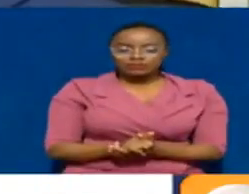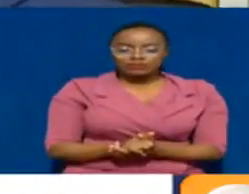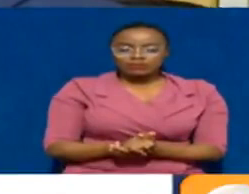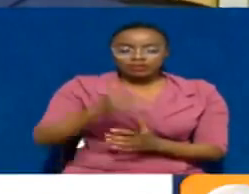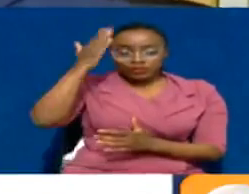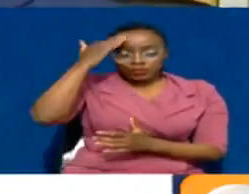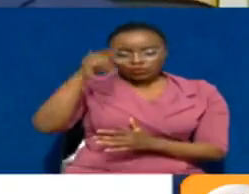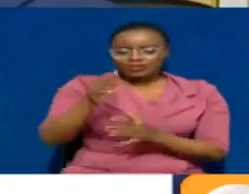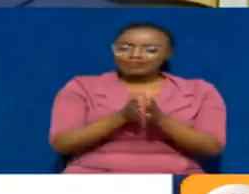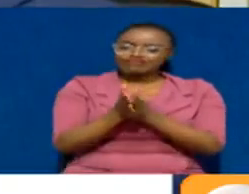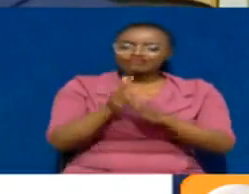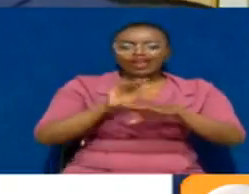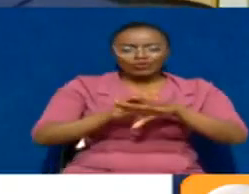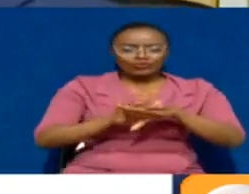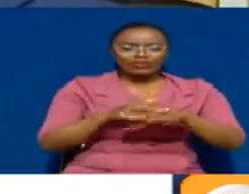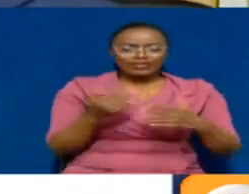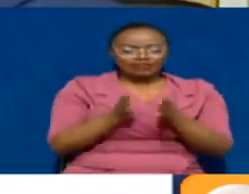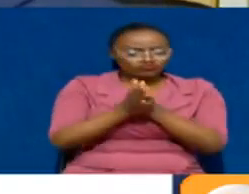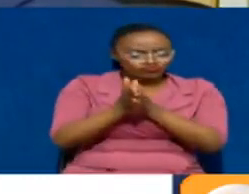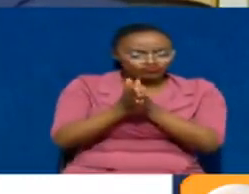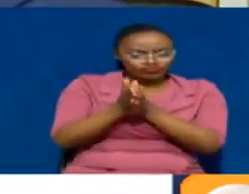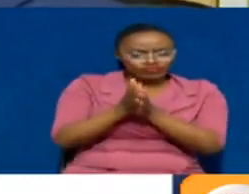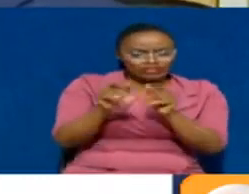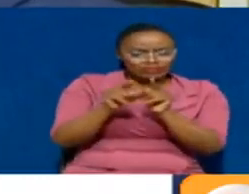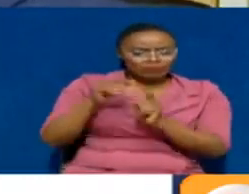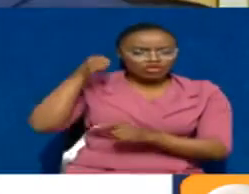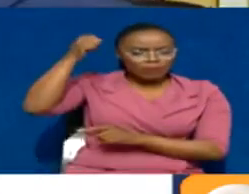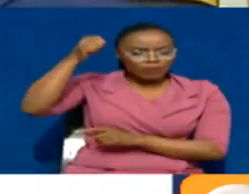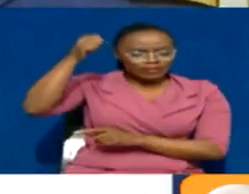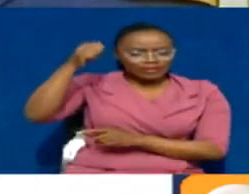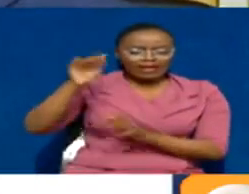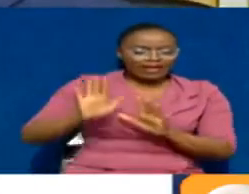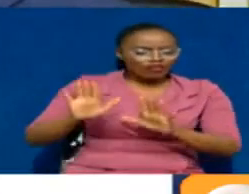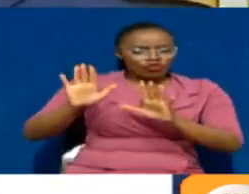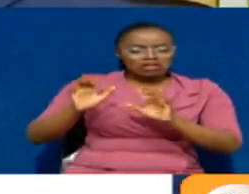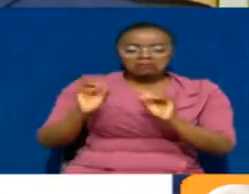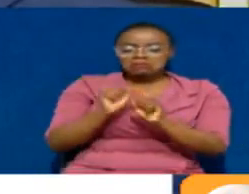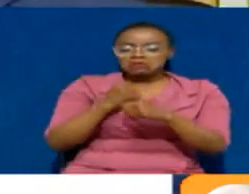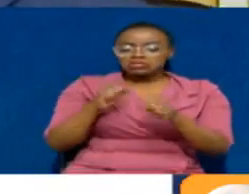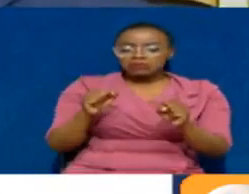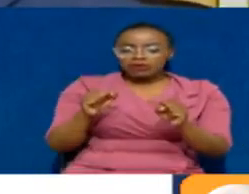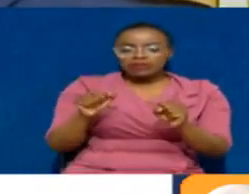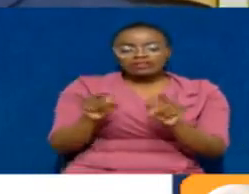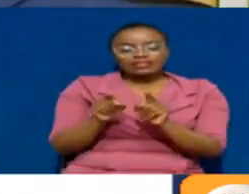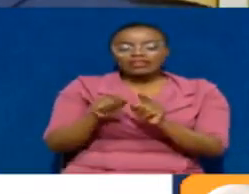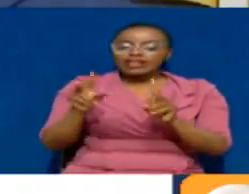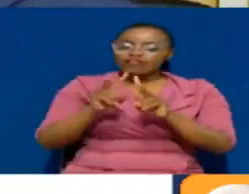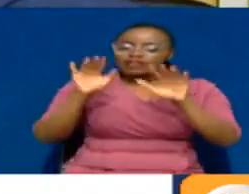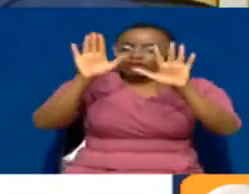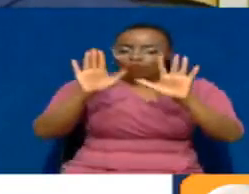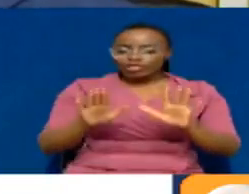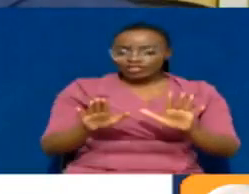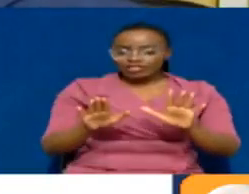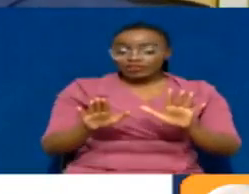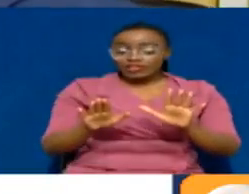You know that they're attractive. They are politically inevitable. They are a political necessity,